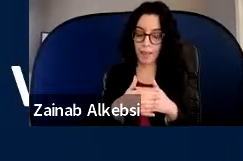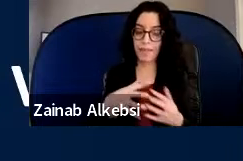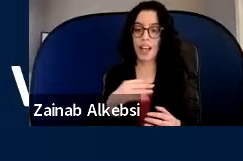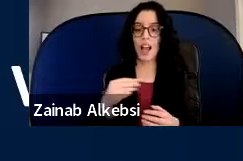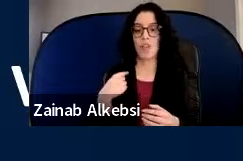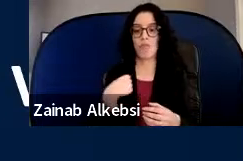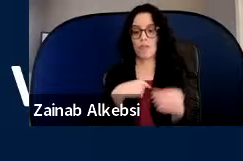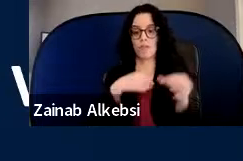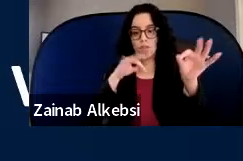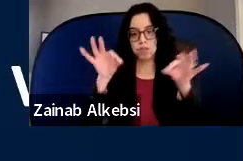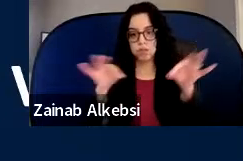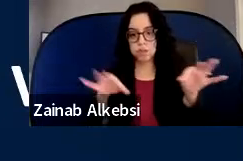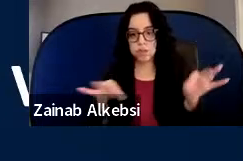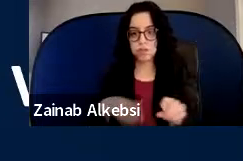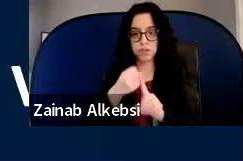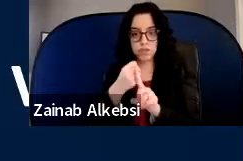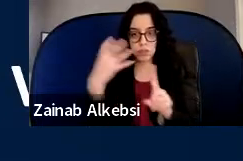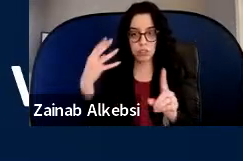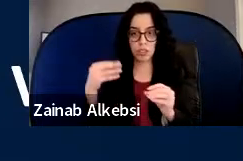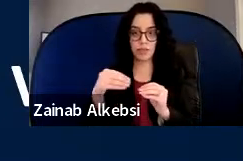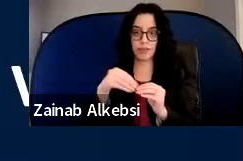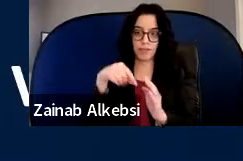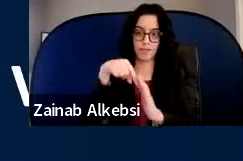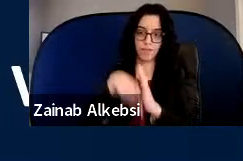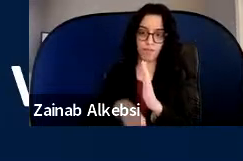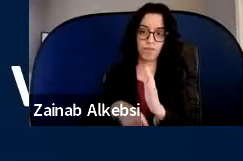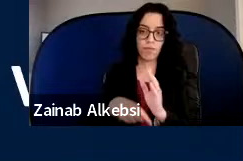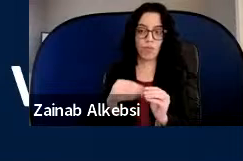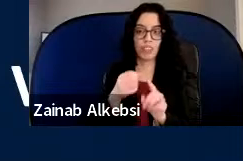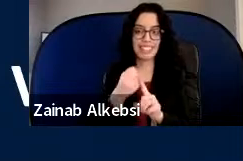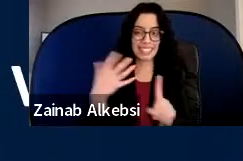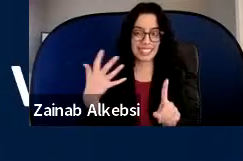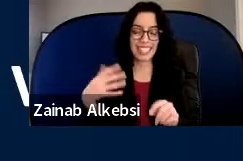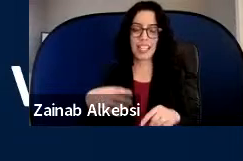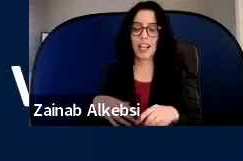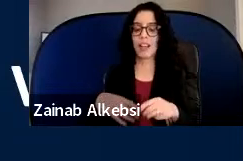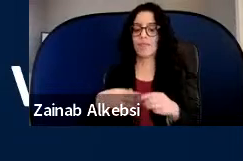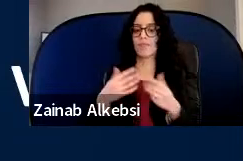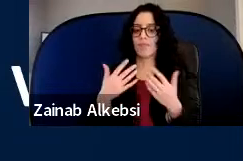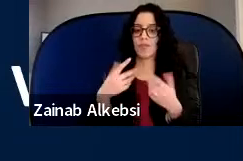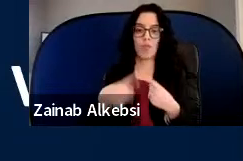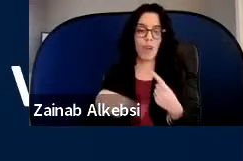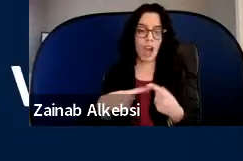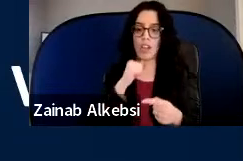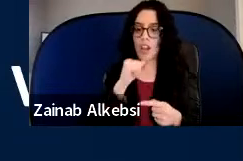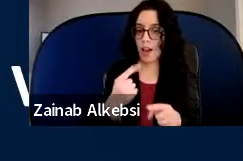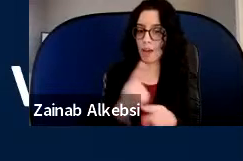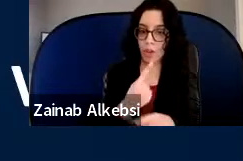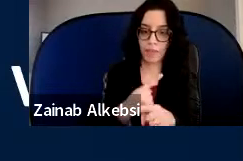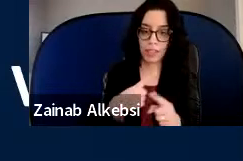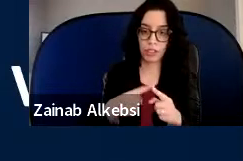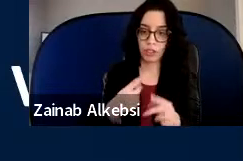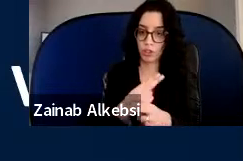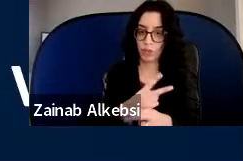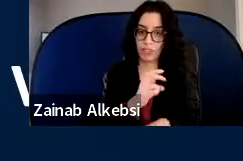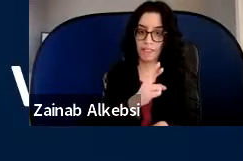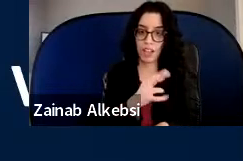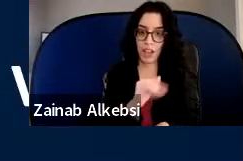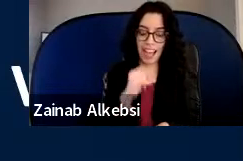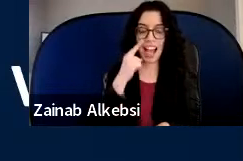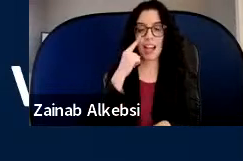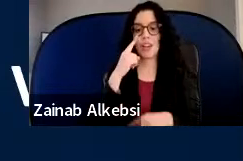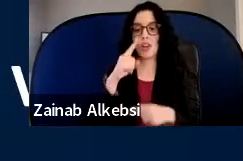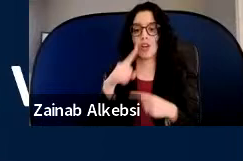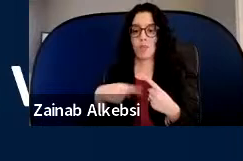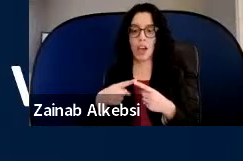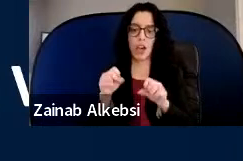of this, which was created in conjunction with Deaf Seniors of America and is a comprehensive overview of the pros